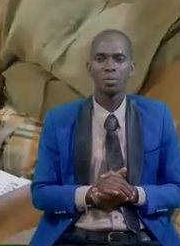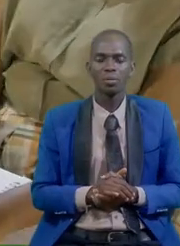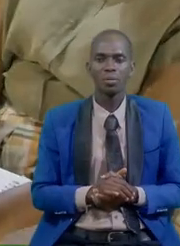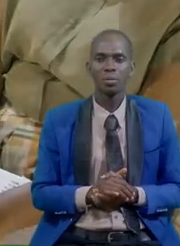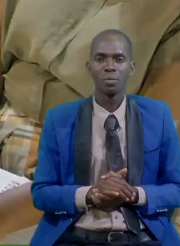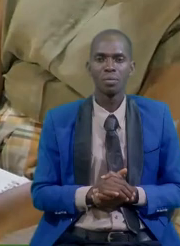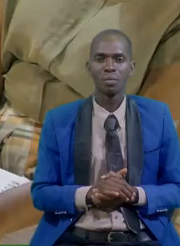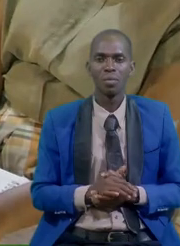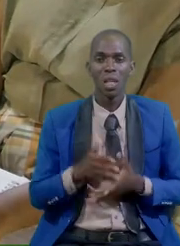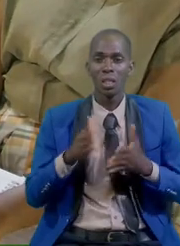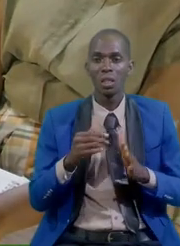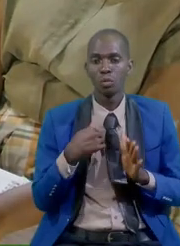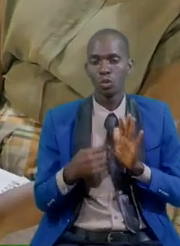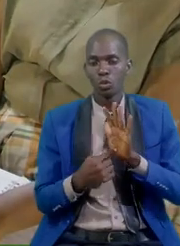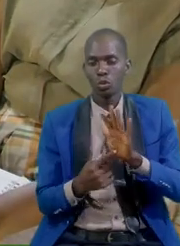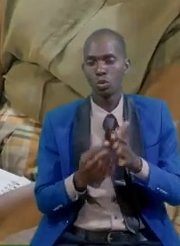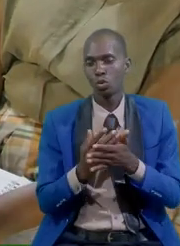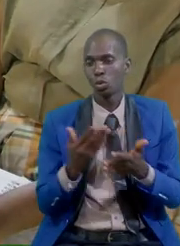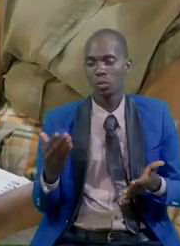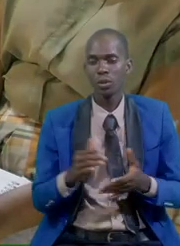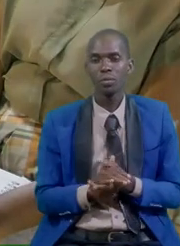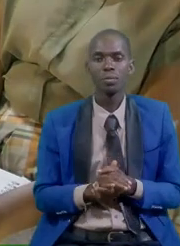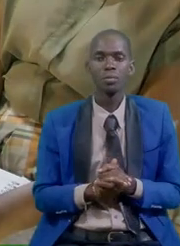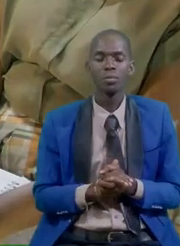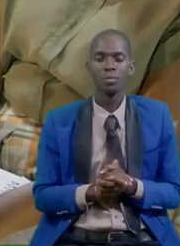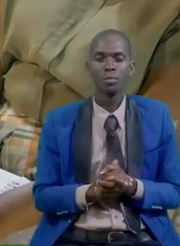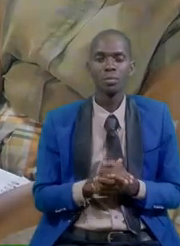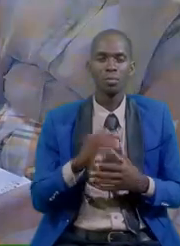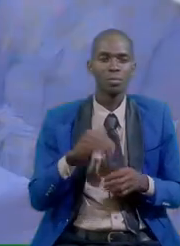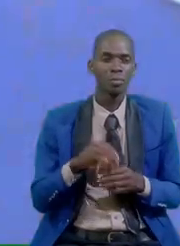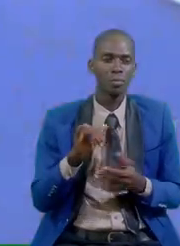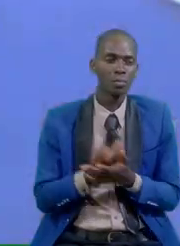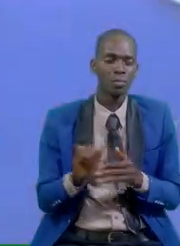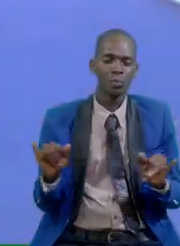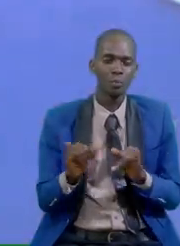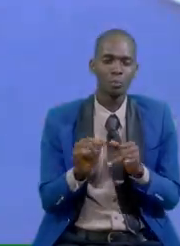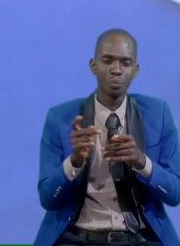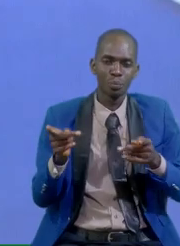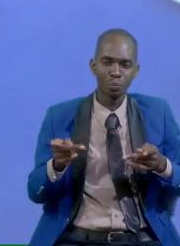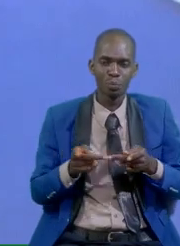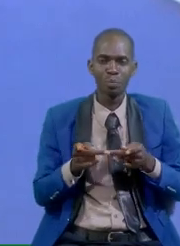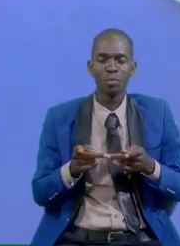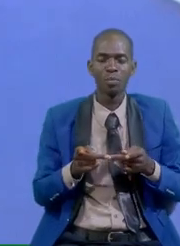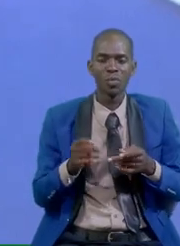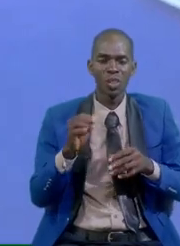Let me show you something. In this same chapter, verse 35 now,